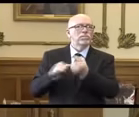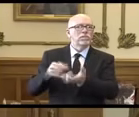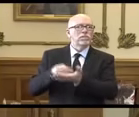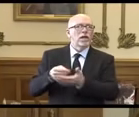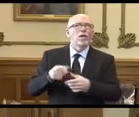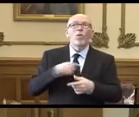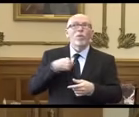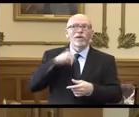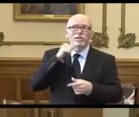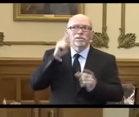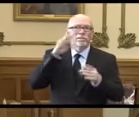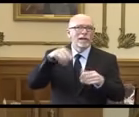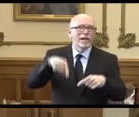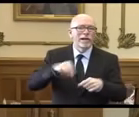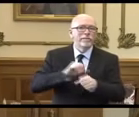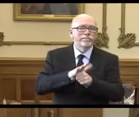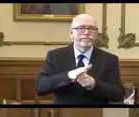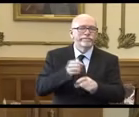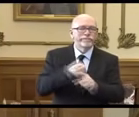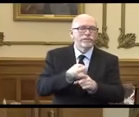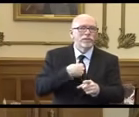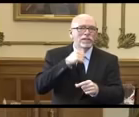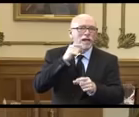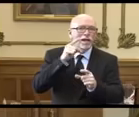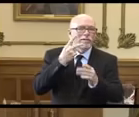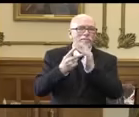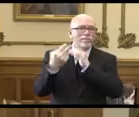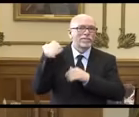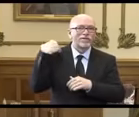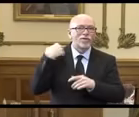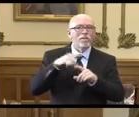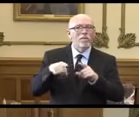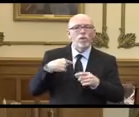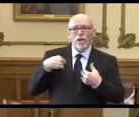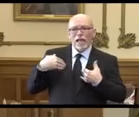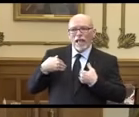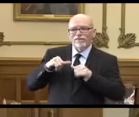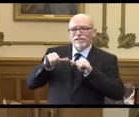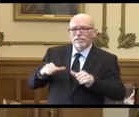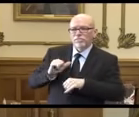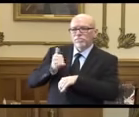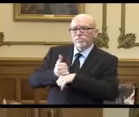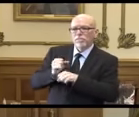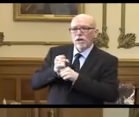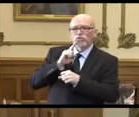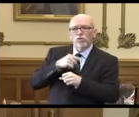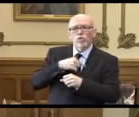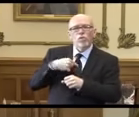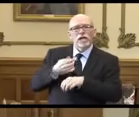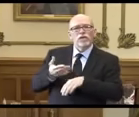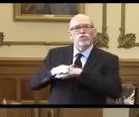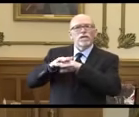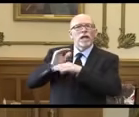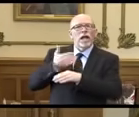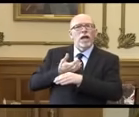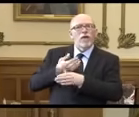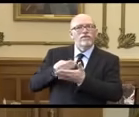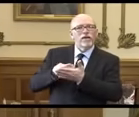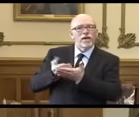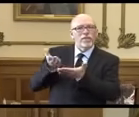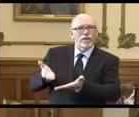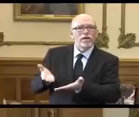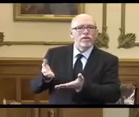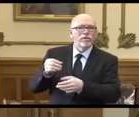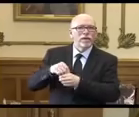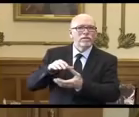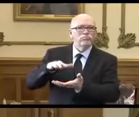anticipate this pandemic coming, we had put things in place to make sure that we were increasing the amount of funding that's in